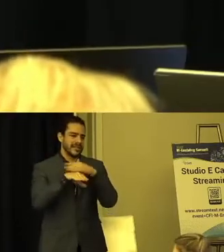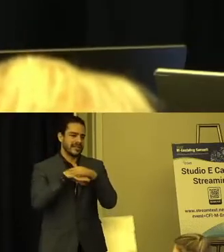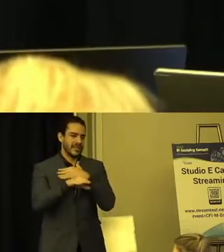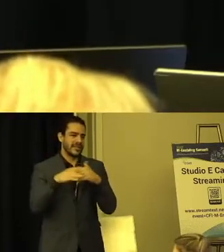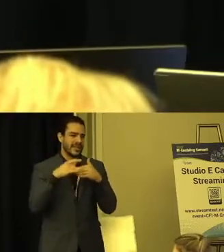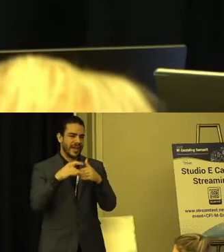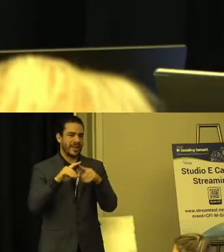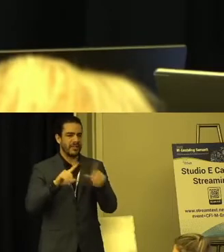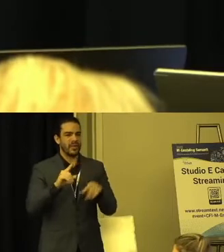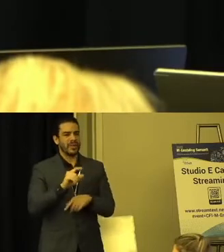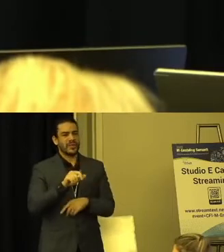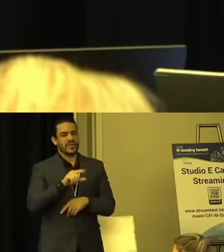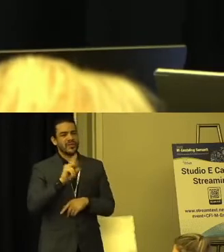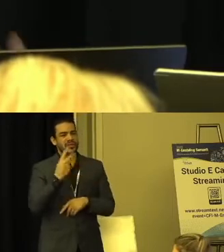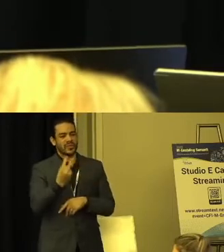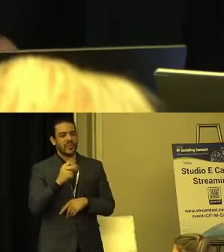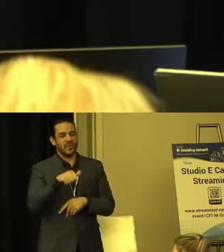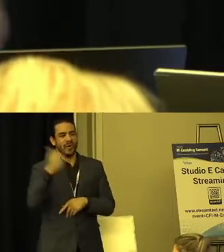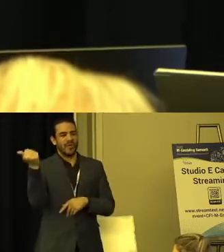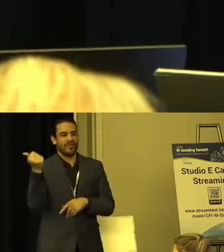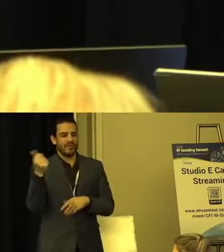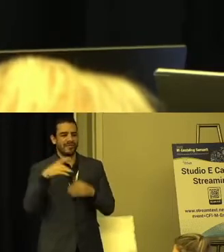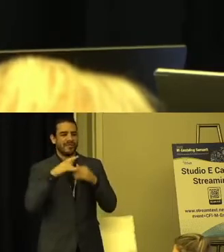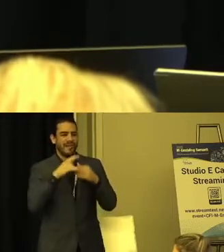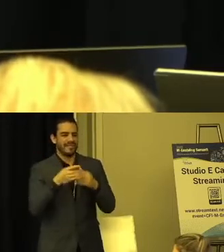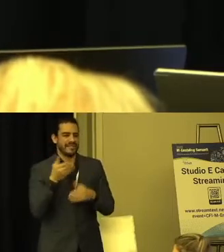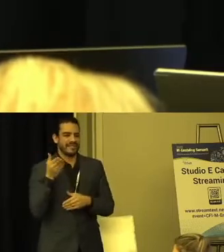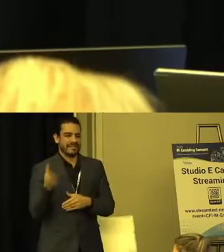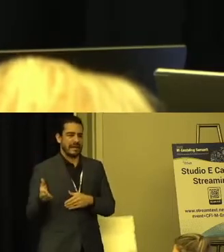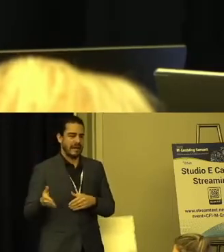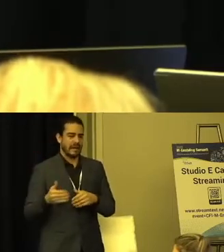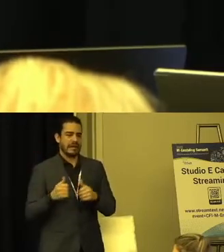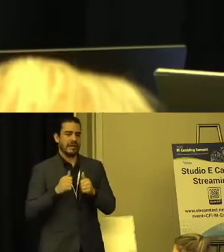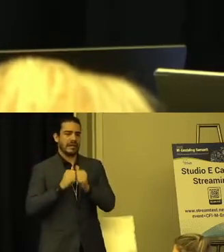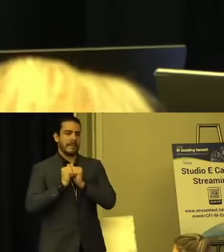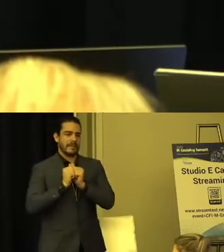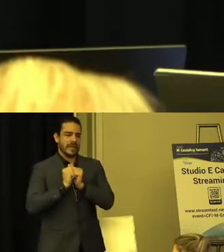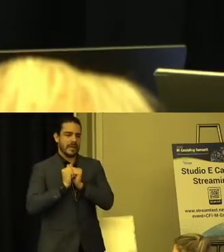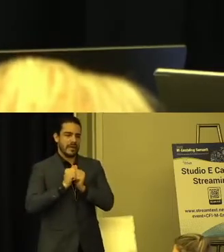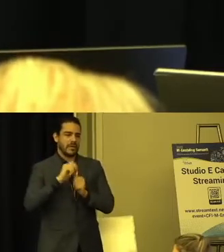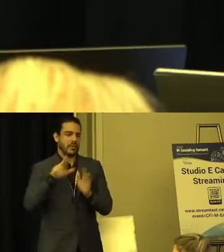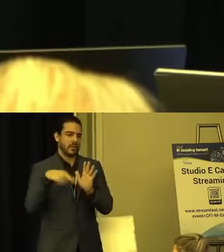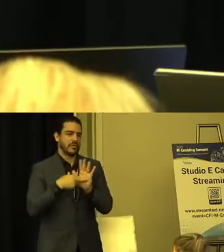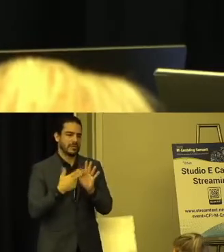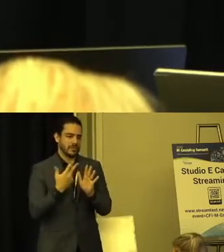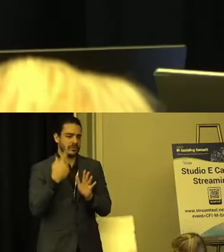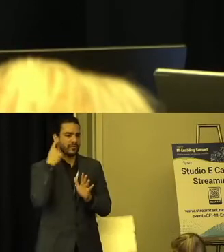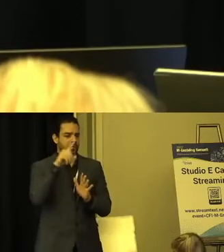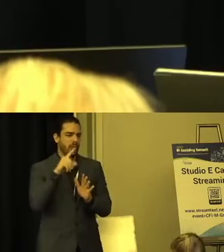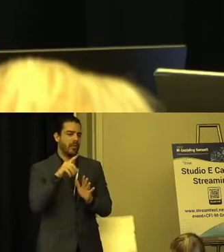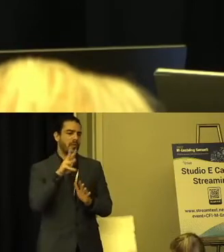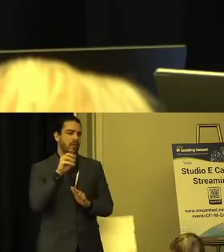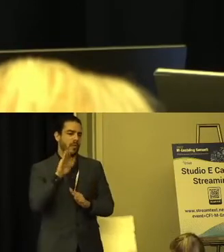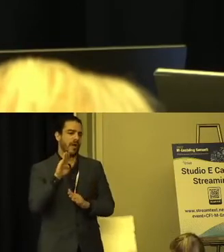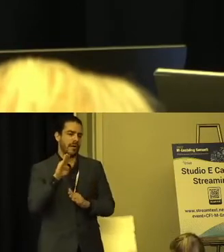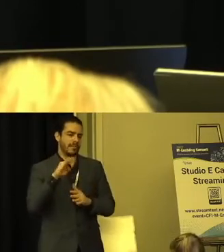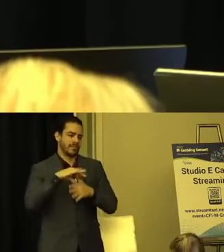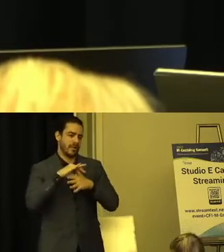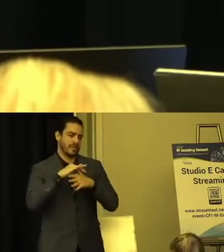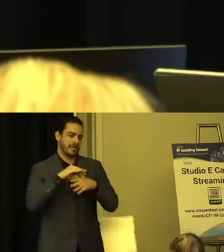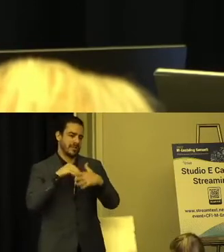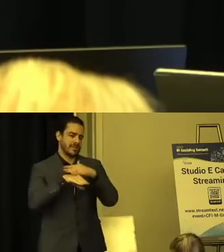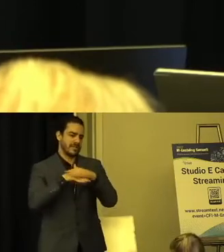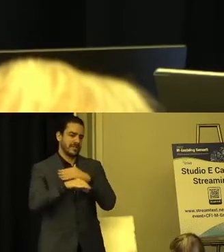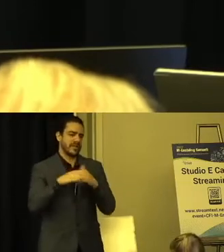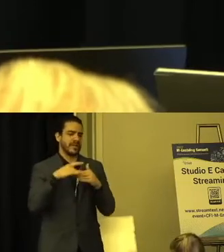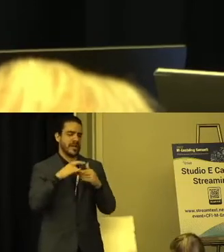other guidelines that were there in companion roles with the web content accessibility guidelines. And we were really